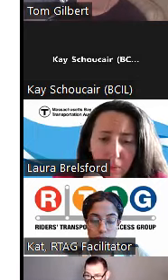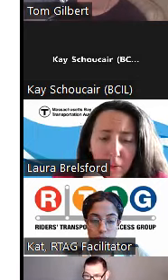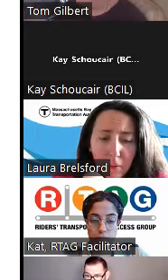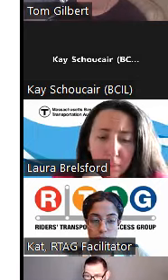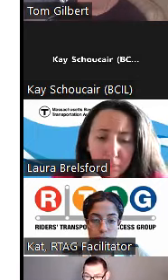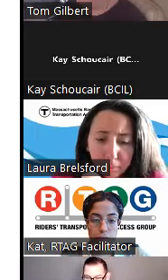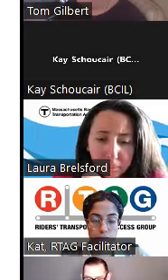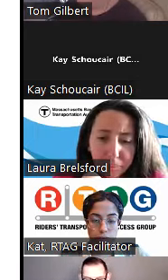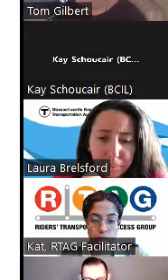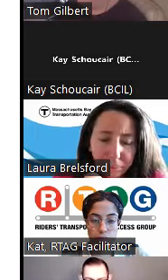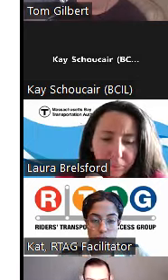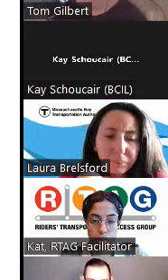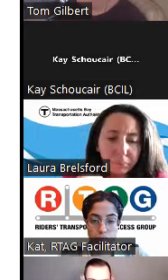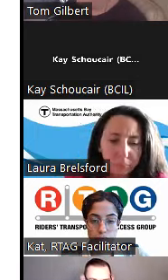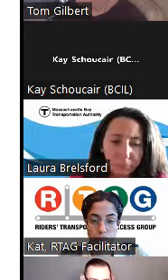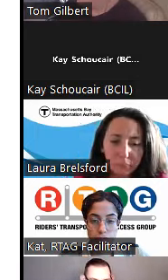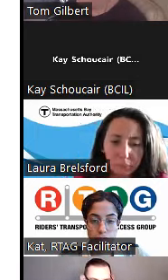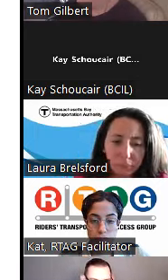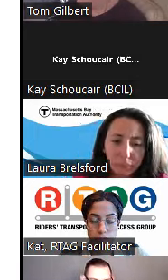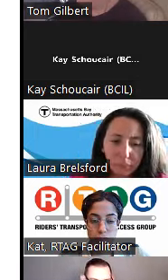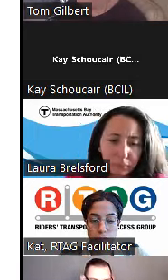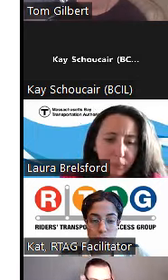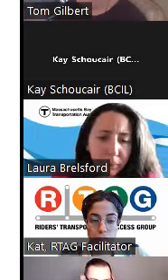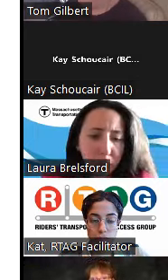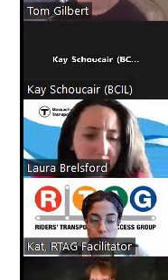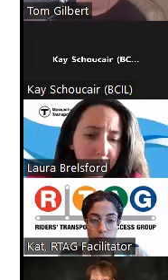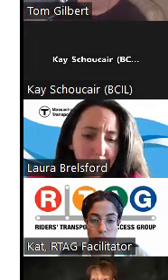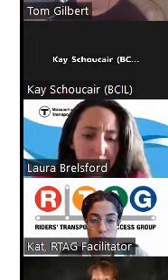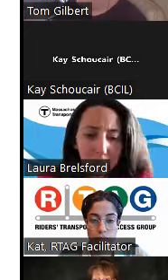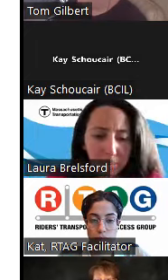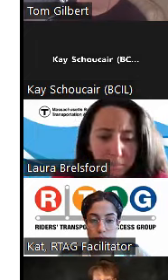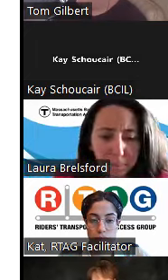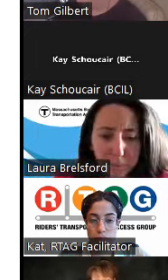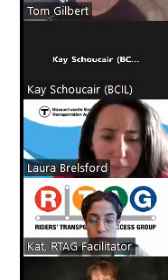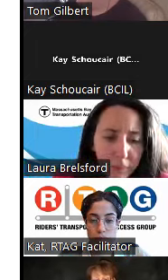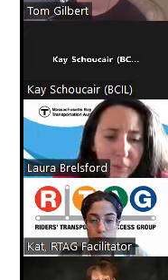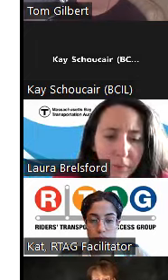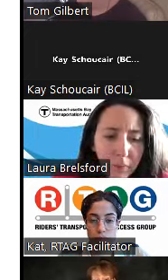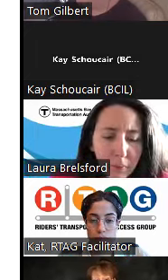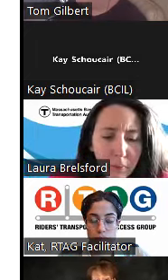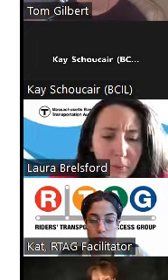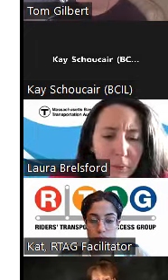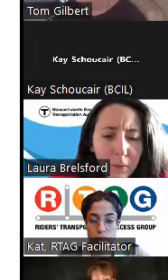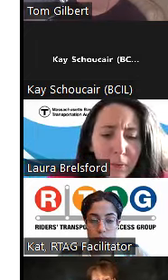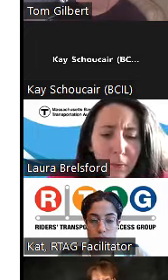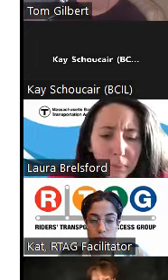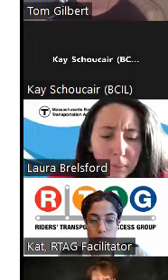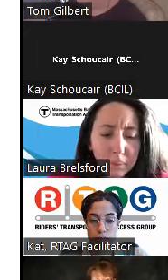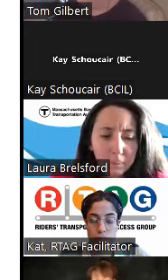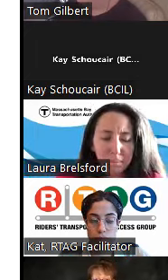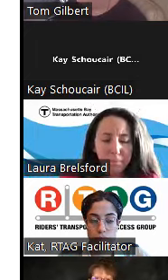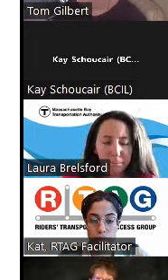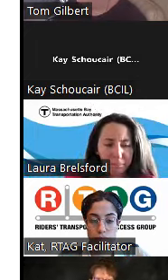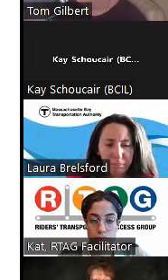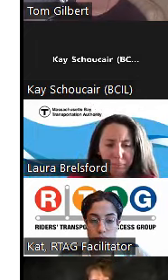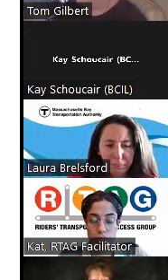are a few of us that do have to come into Boston occasionally. And sometimes